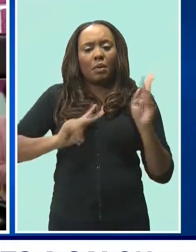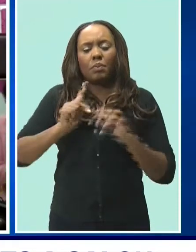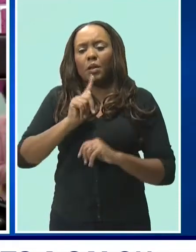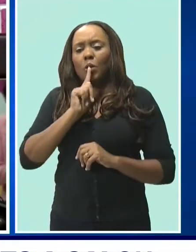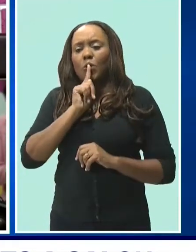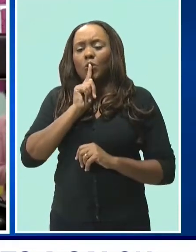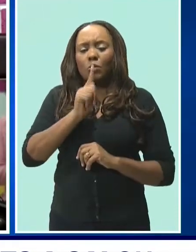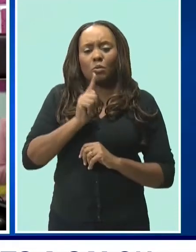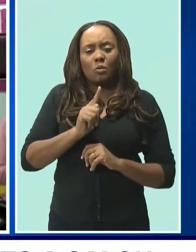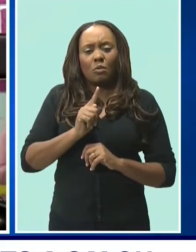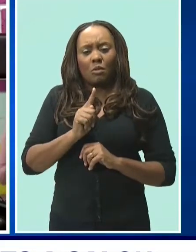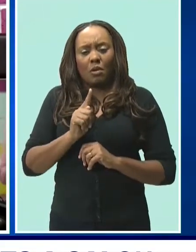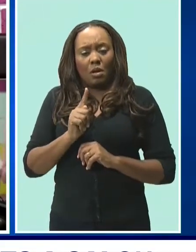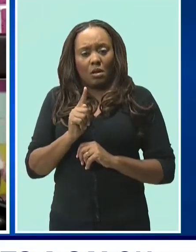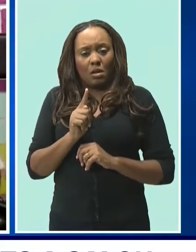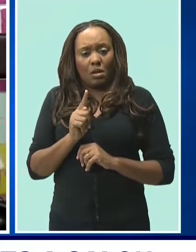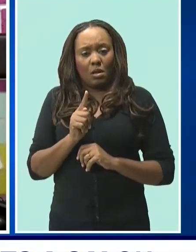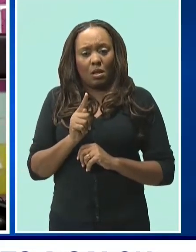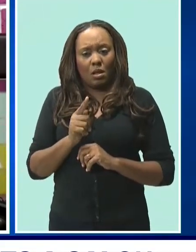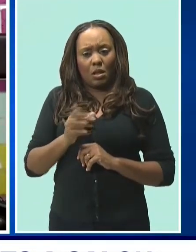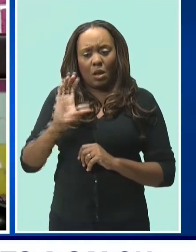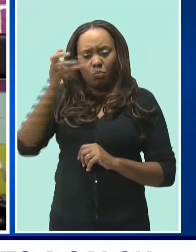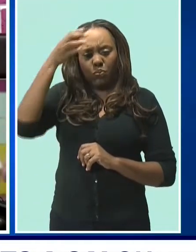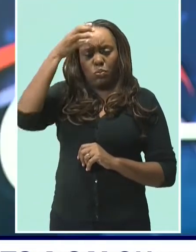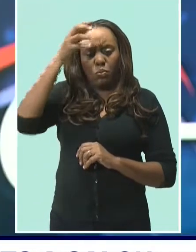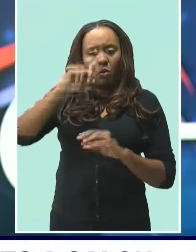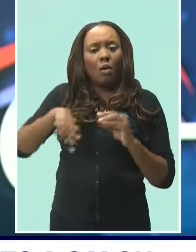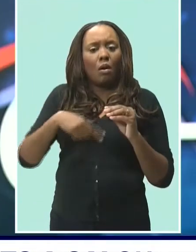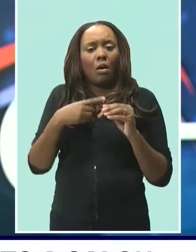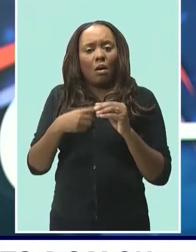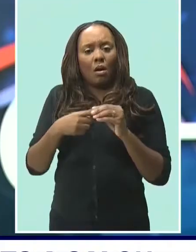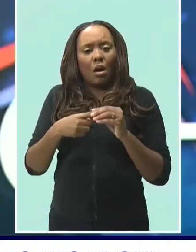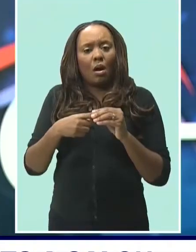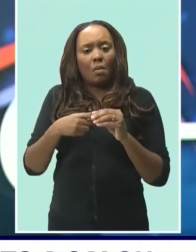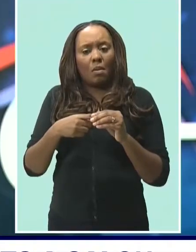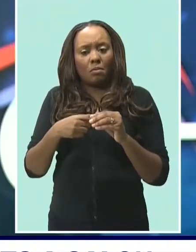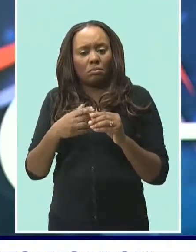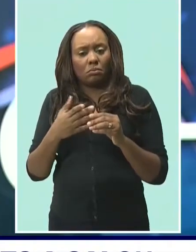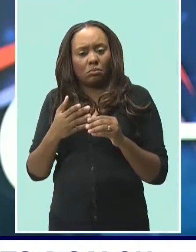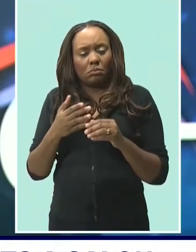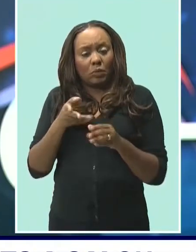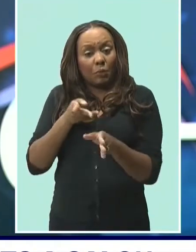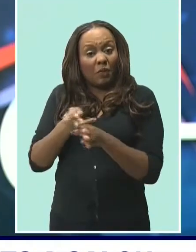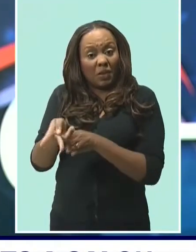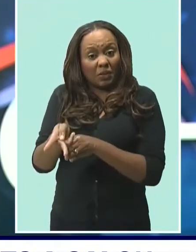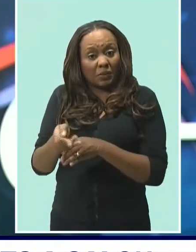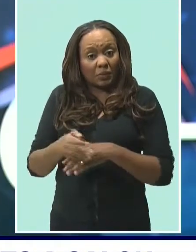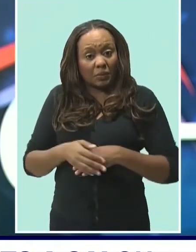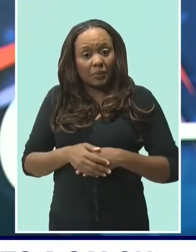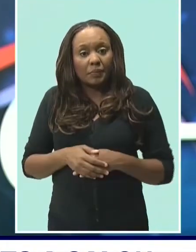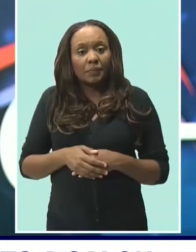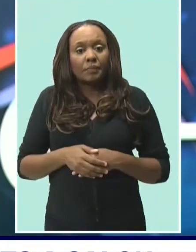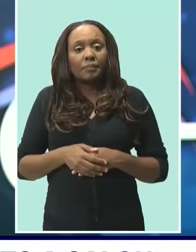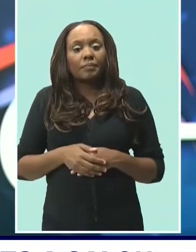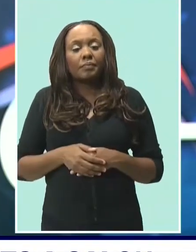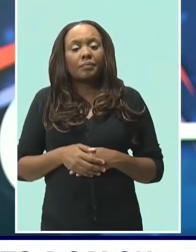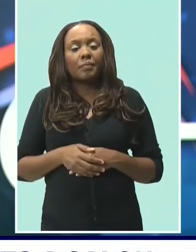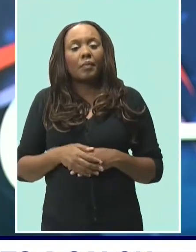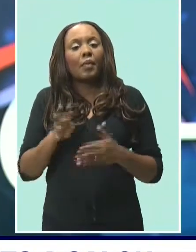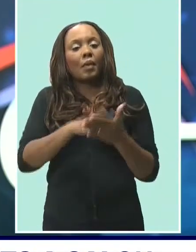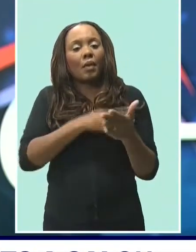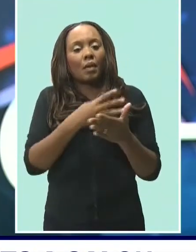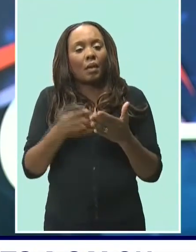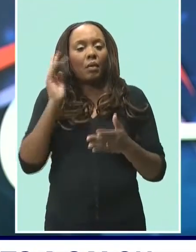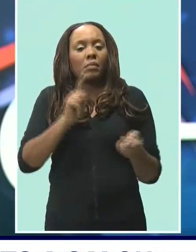and employers in preparation for the world of work. Minister Bradshaw says the curriculum will change to introduce